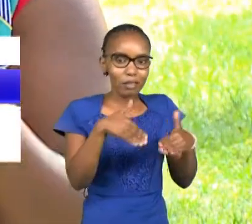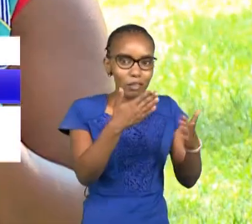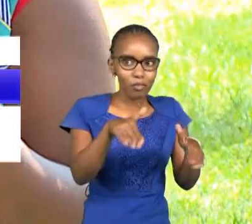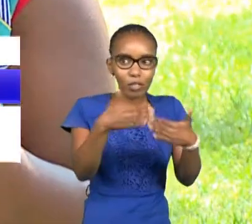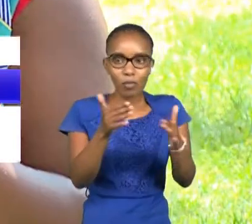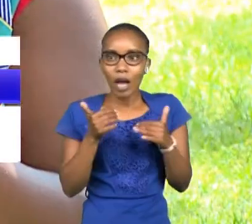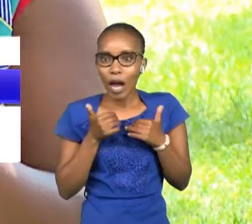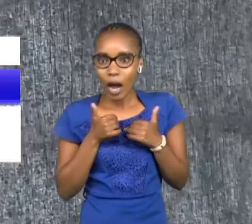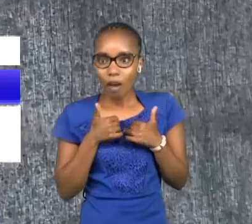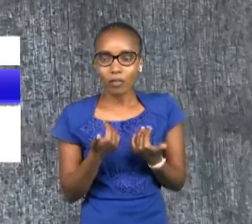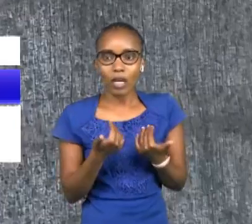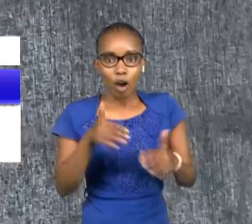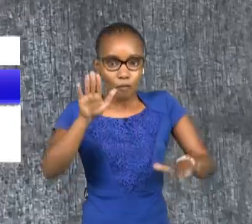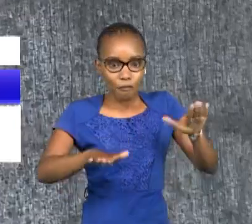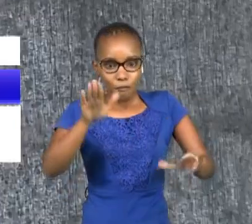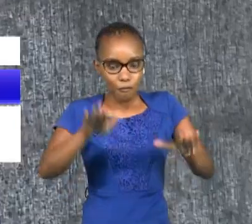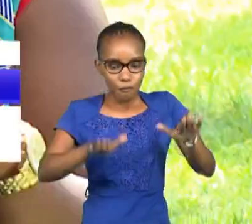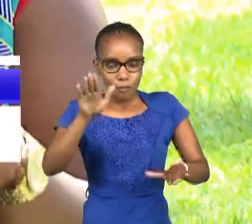with bilateral clubfoot, and